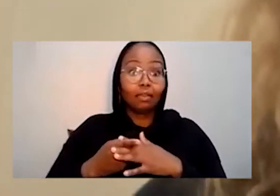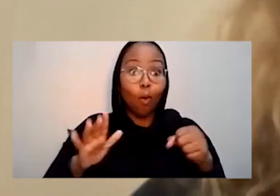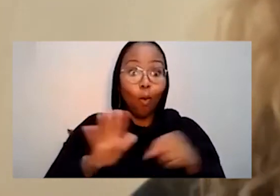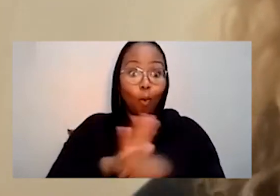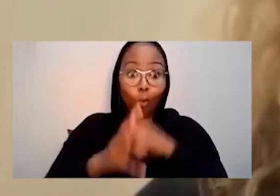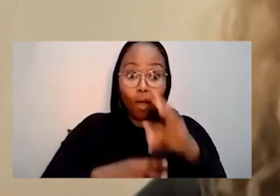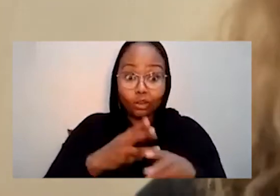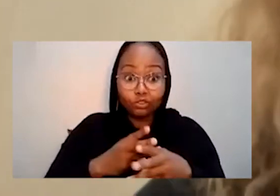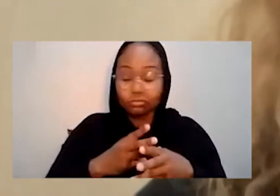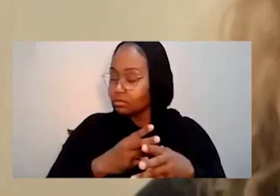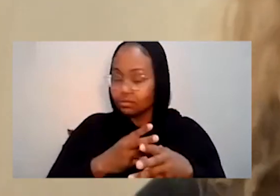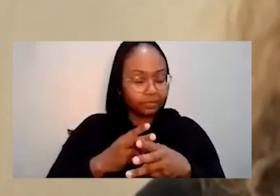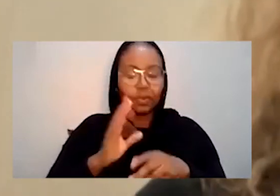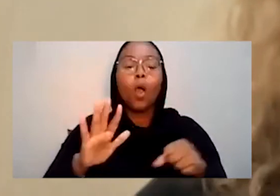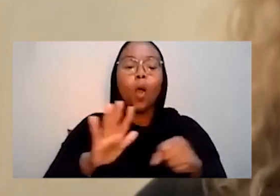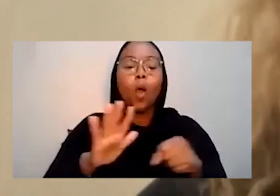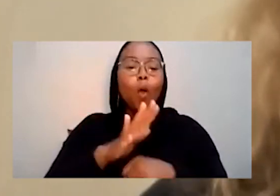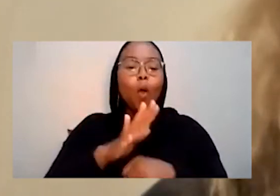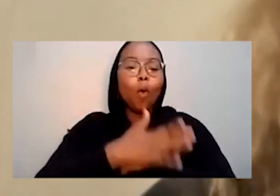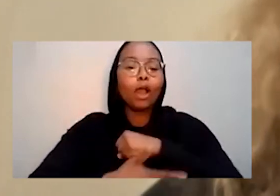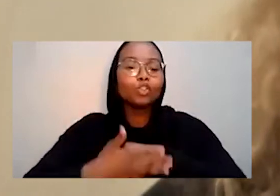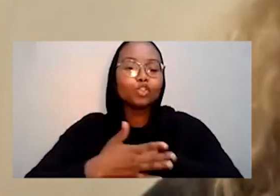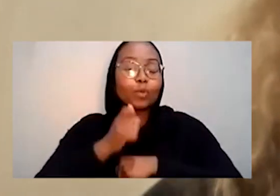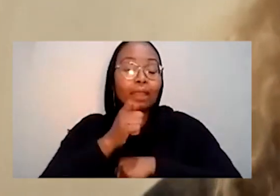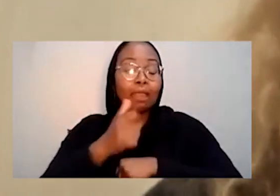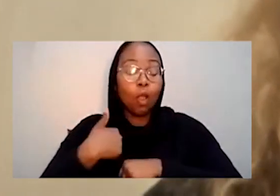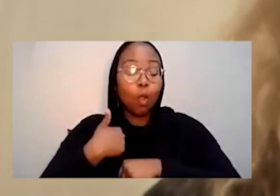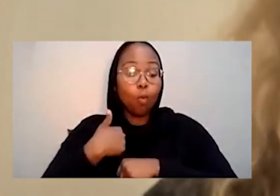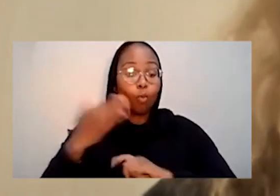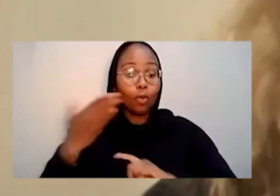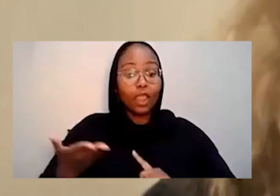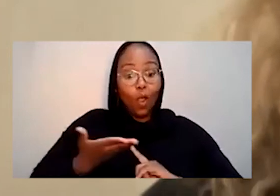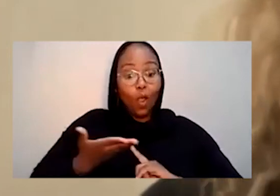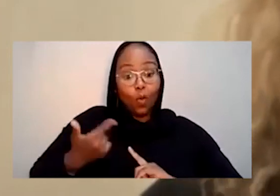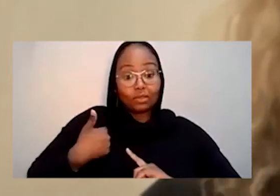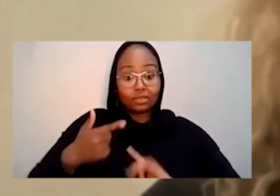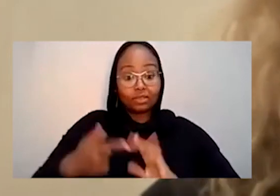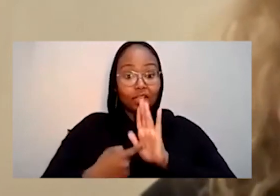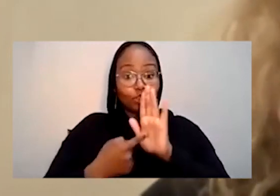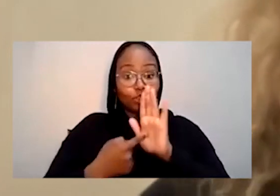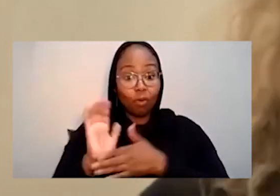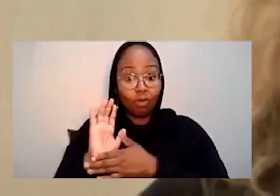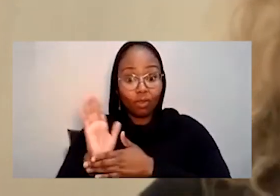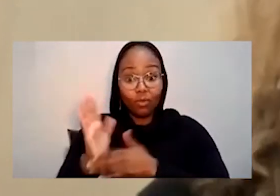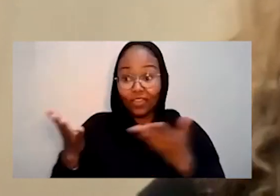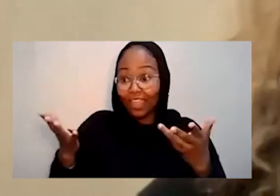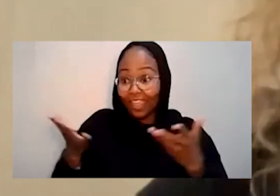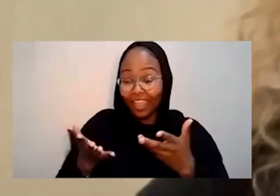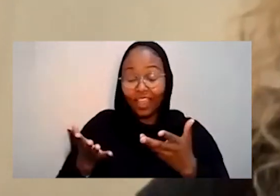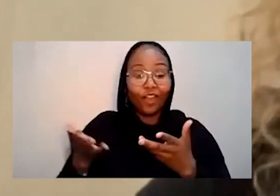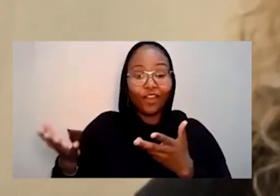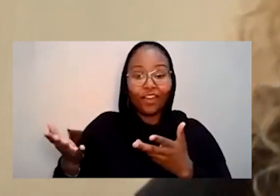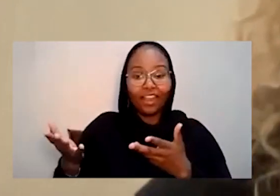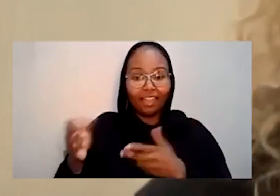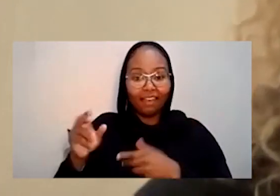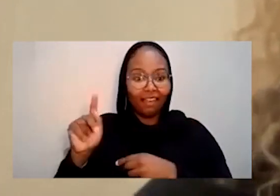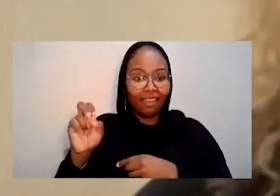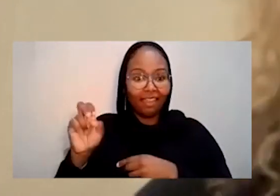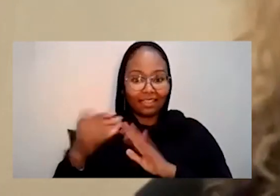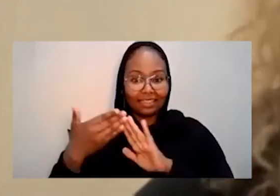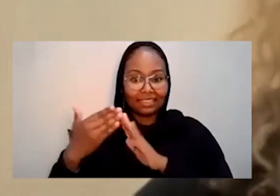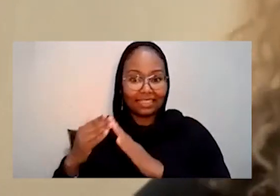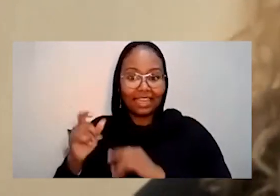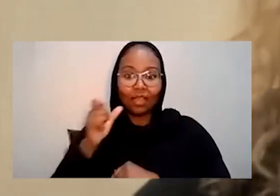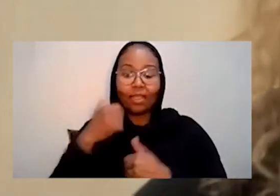We hosted a screening in conjunction with the Jewish Film Festival here in Kansas City. And we had